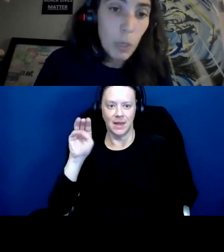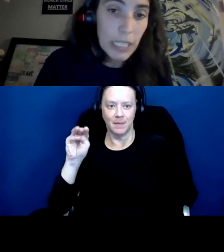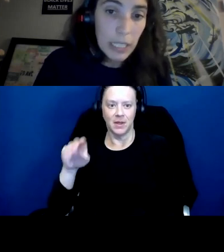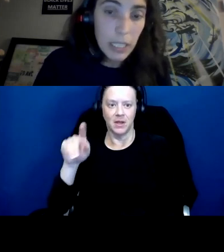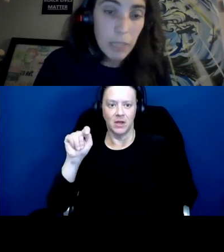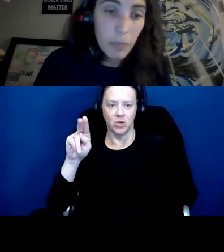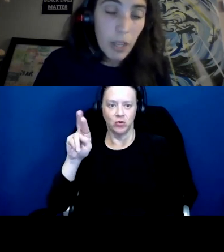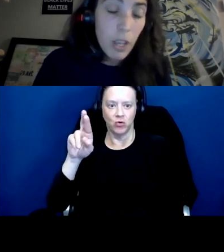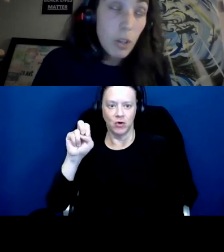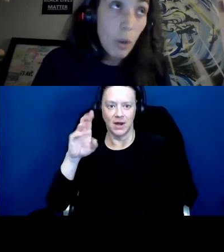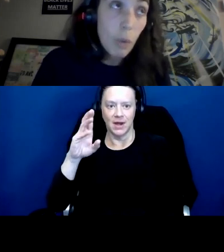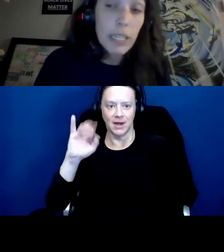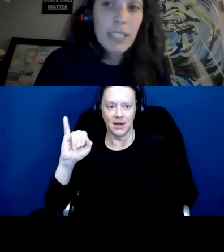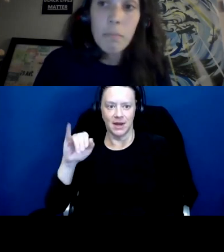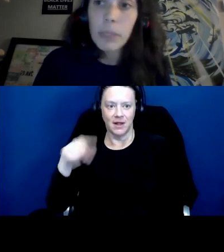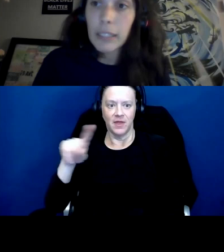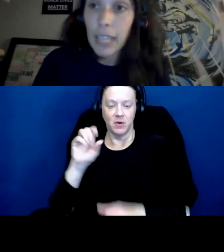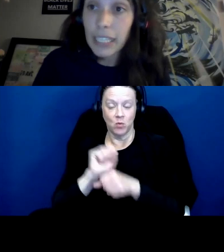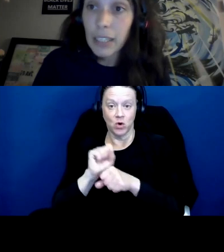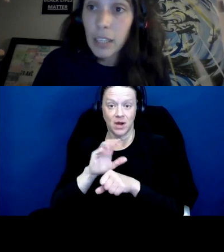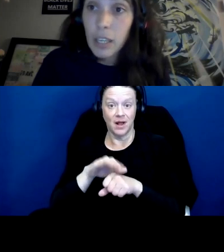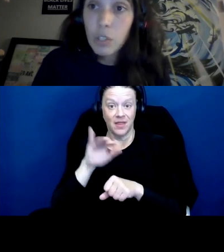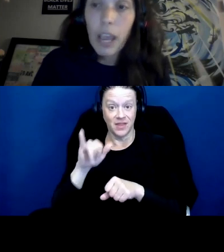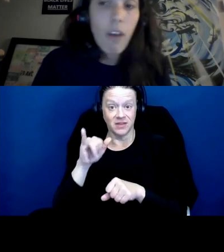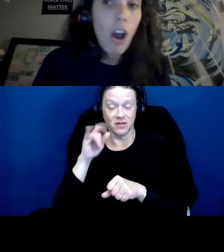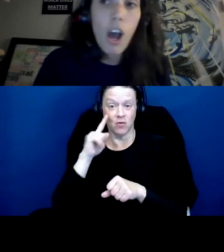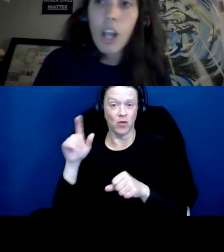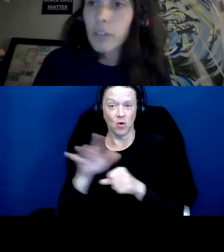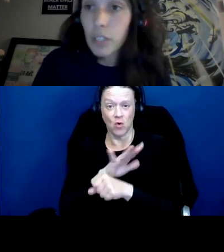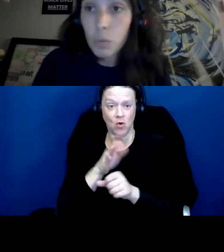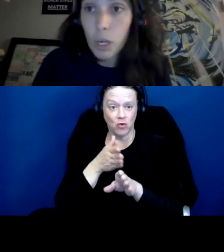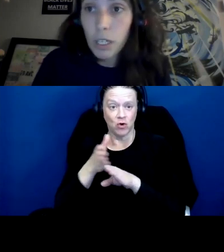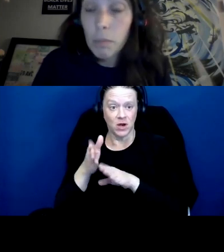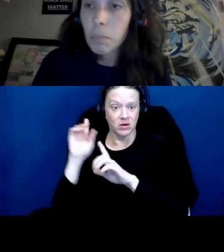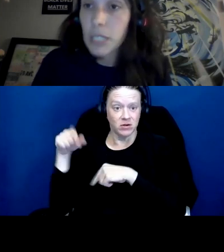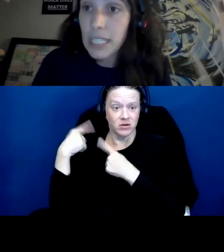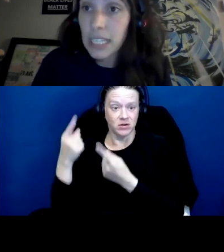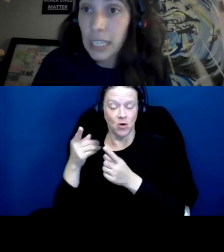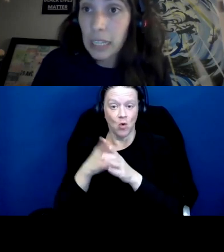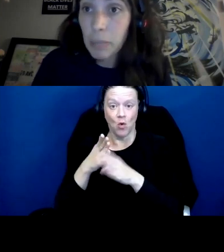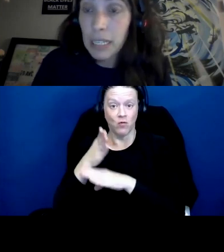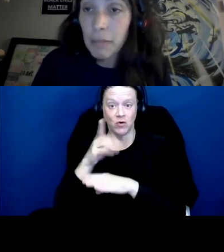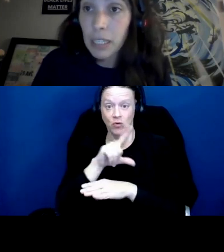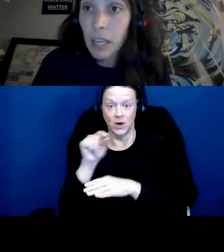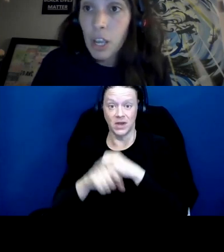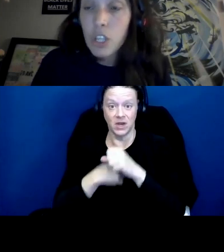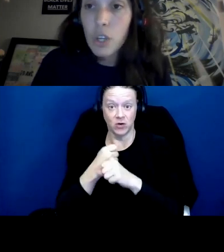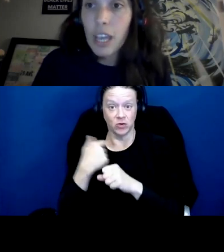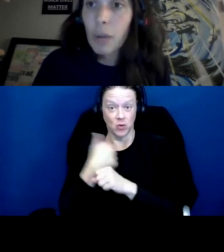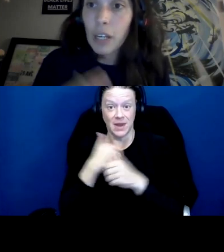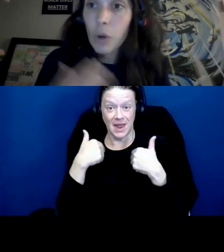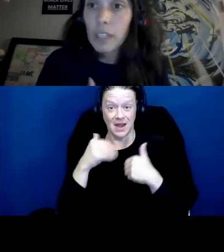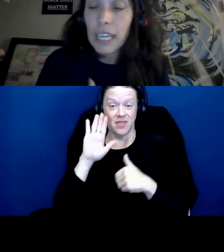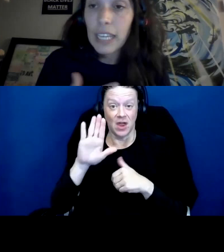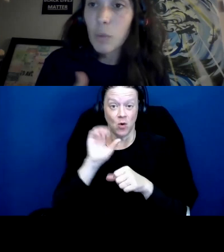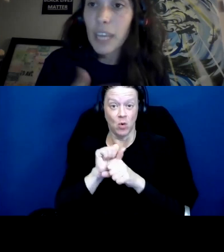over 20 years. So we were simply lucky to have all of this work preceding the pandemic, so that